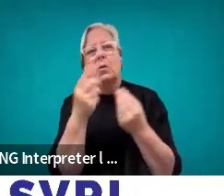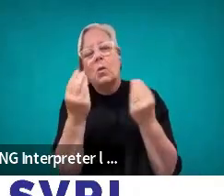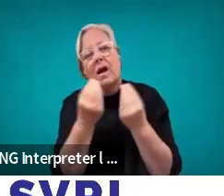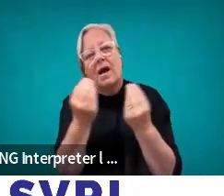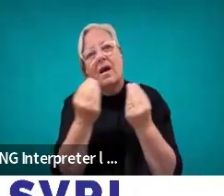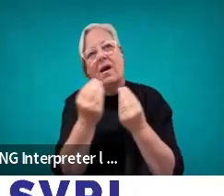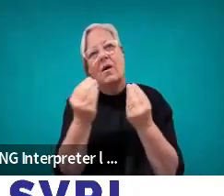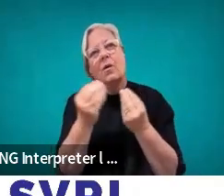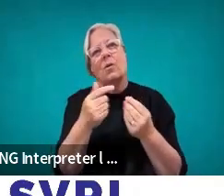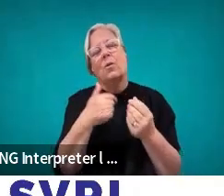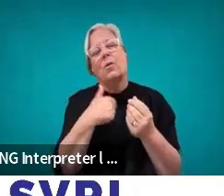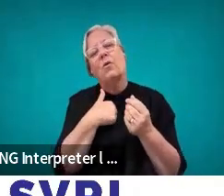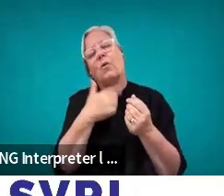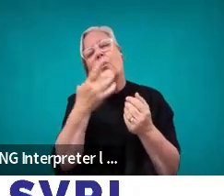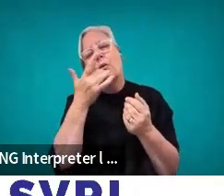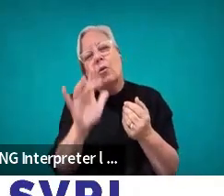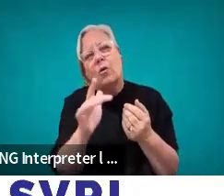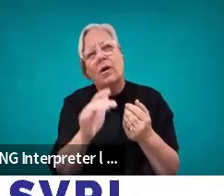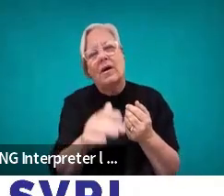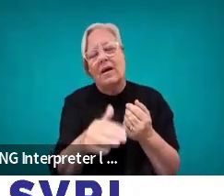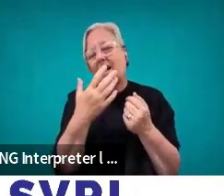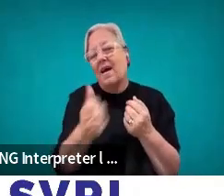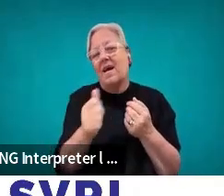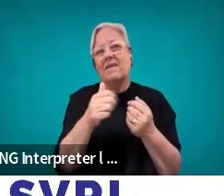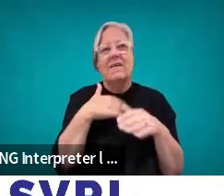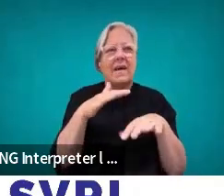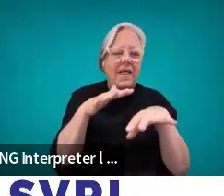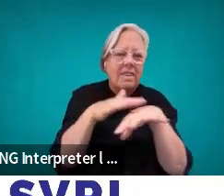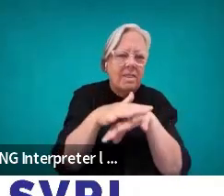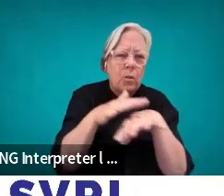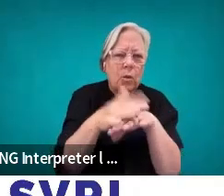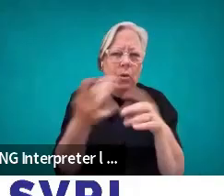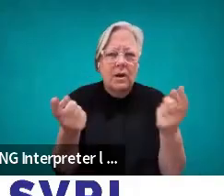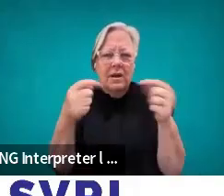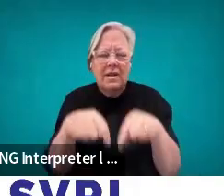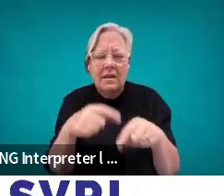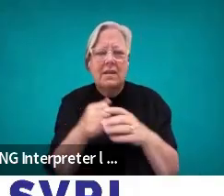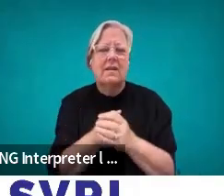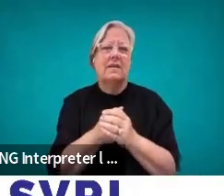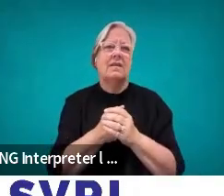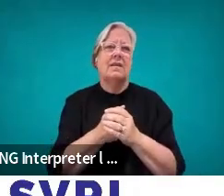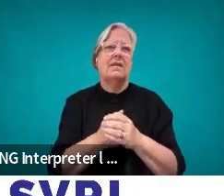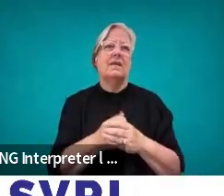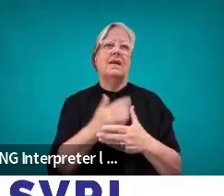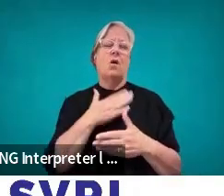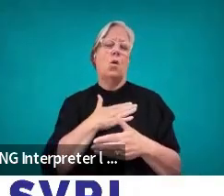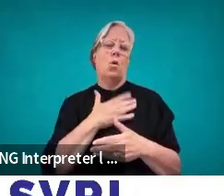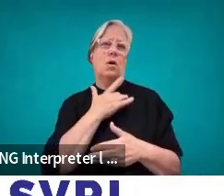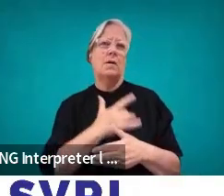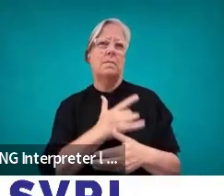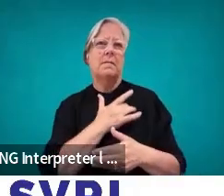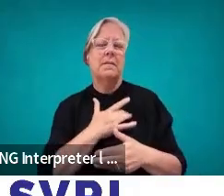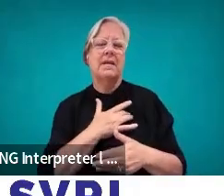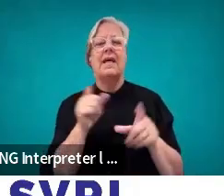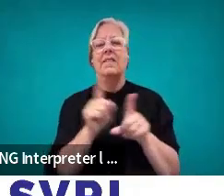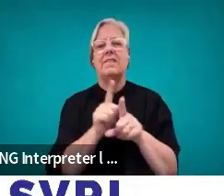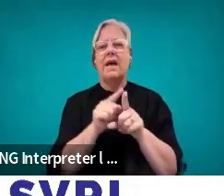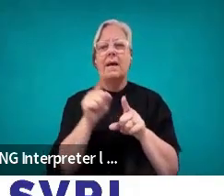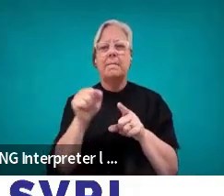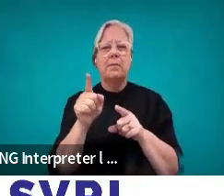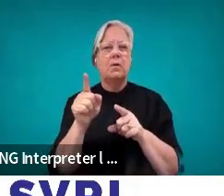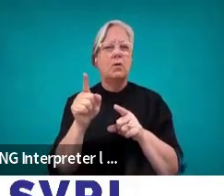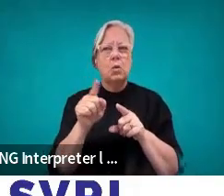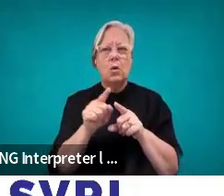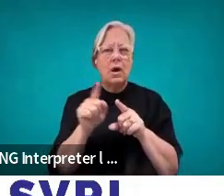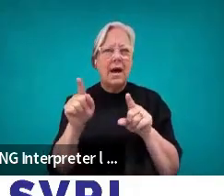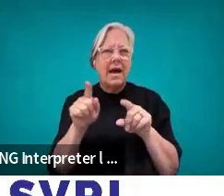fortunate to be able to bring together our networks, as well as our commitment to collective evidence building, to